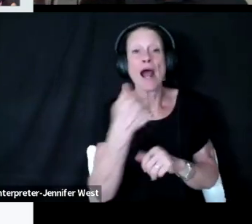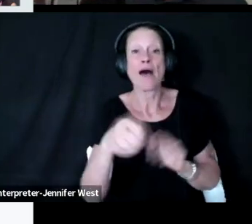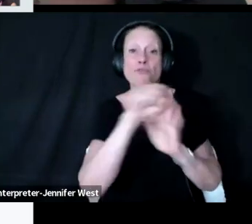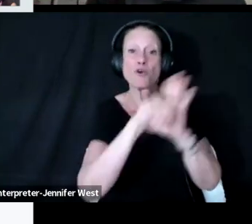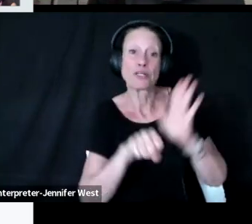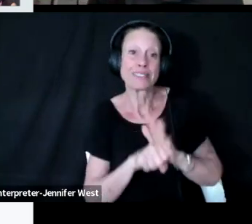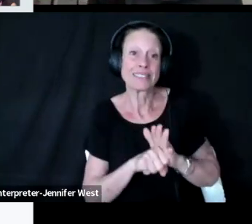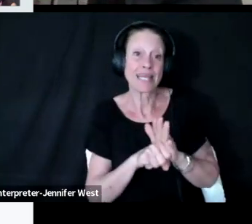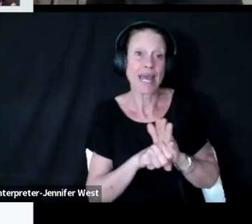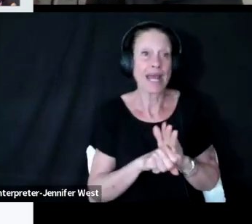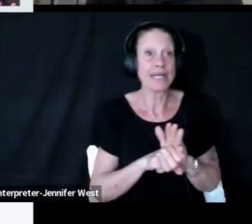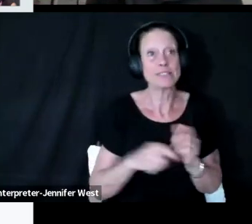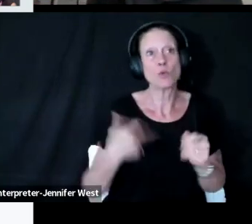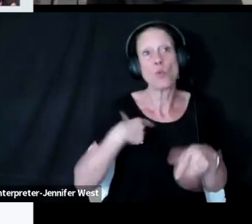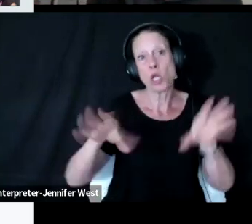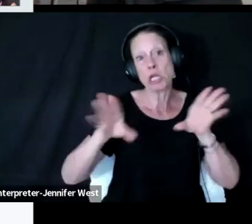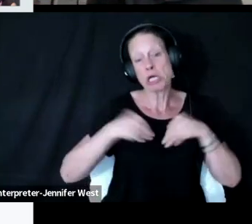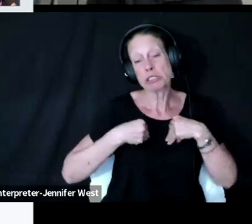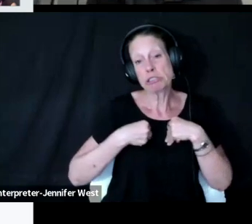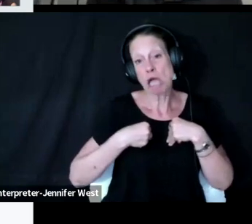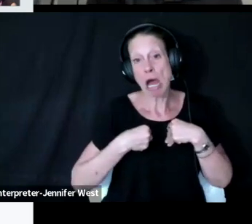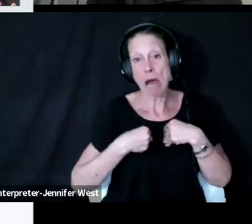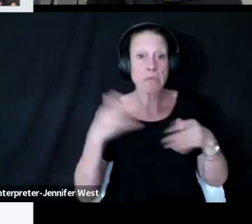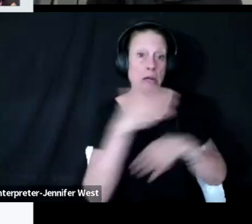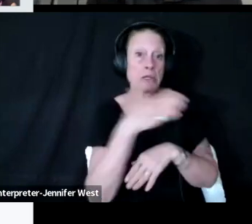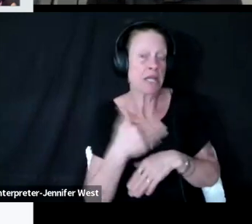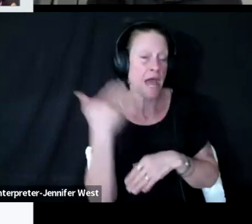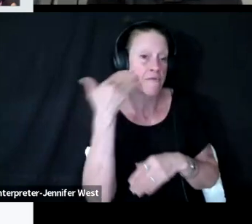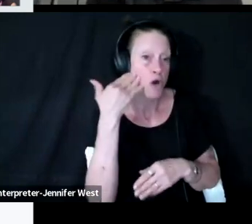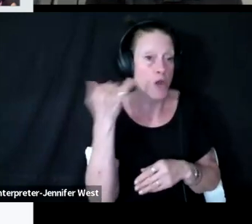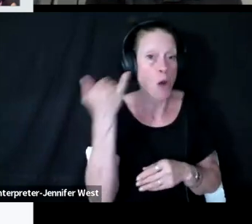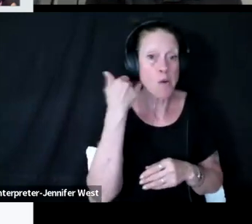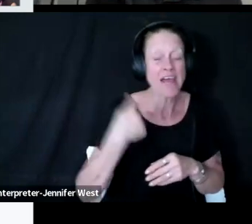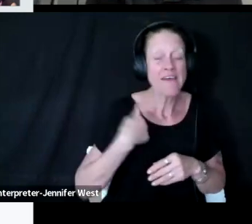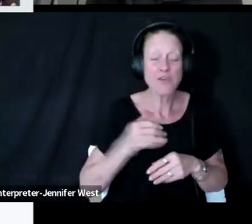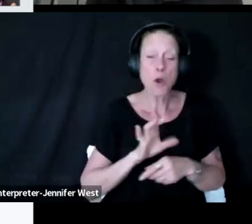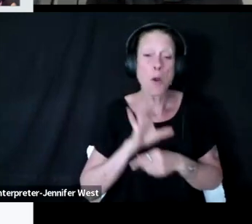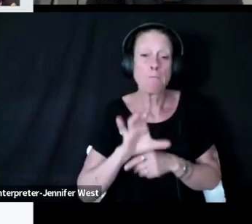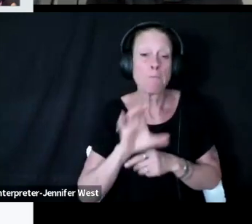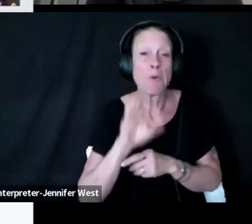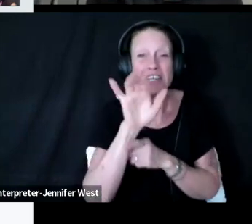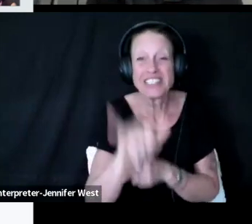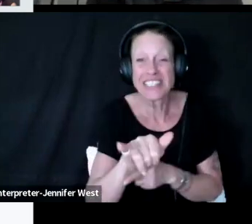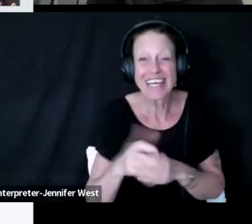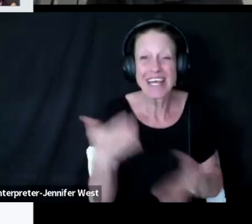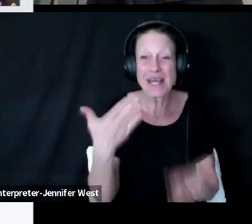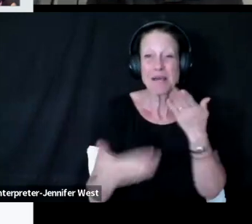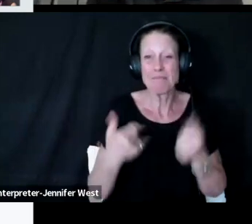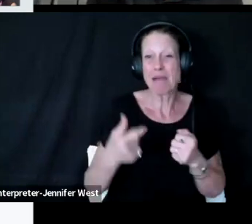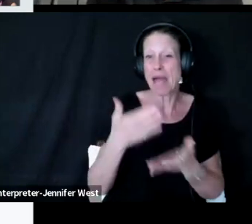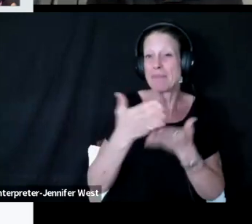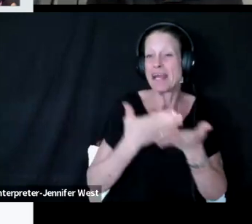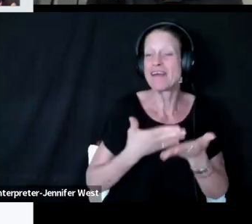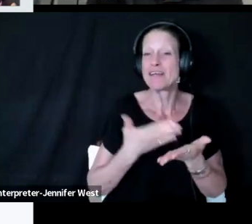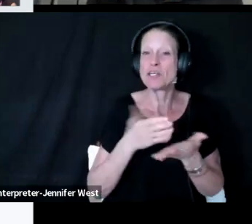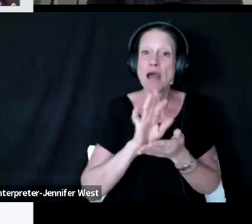or something, it might happen, and you never know. Once you kind of get a couple covered, then usually they start covering more.